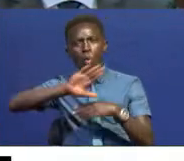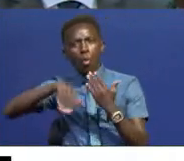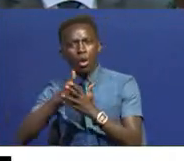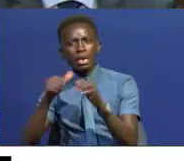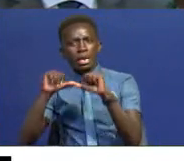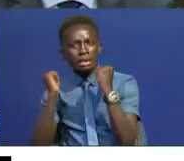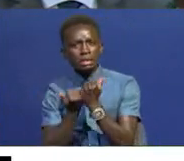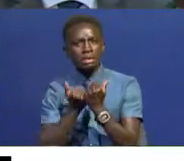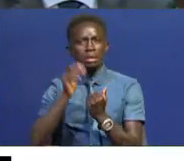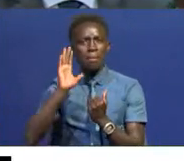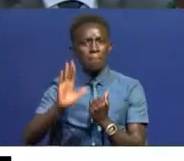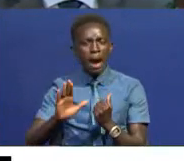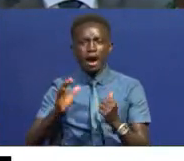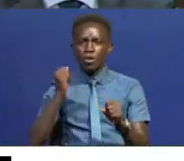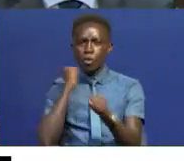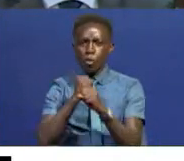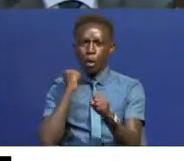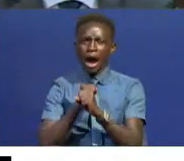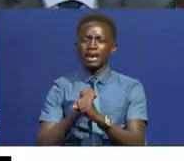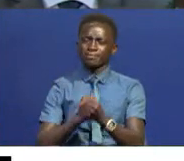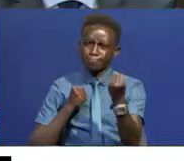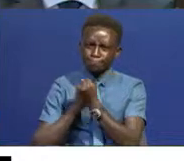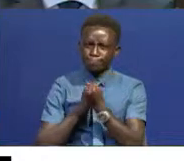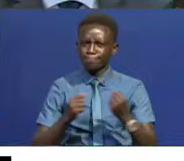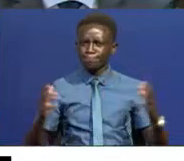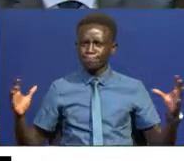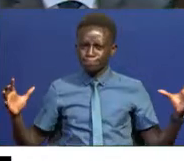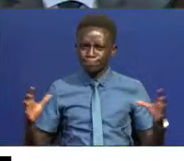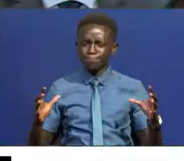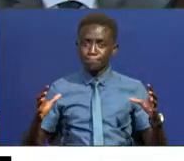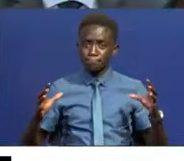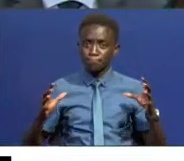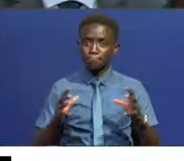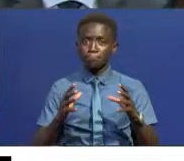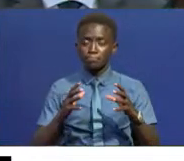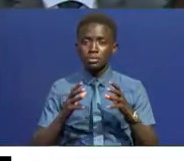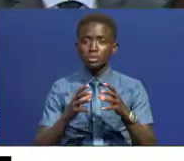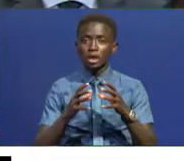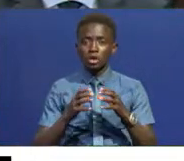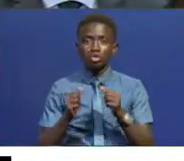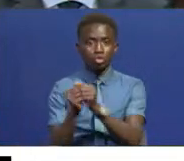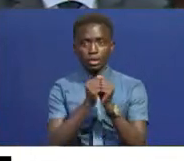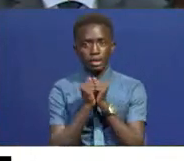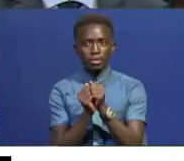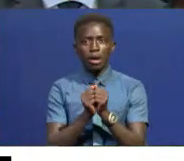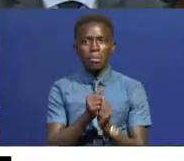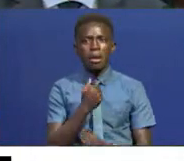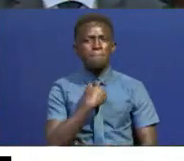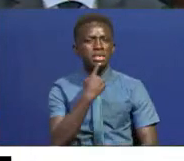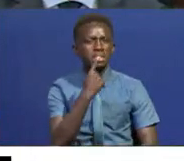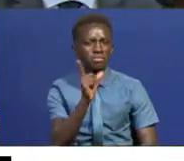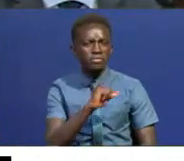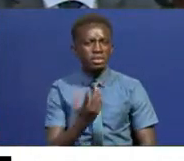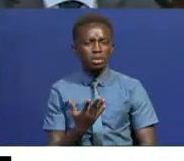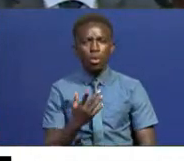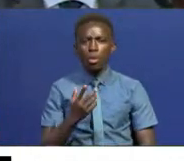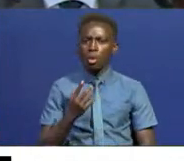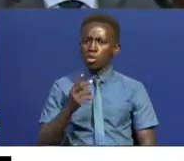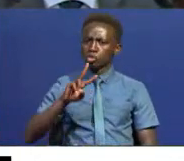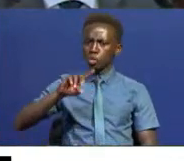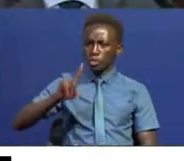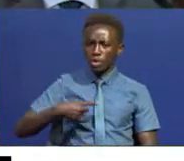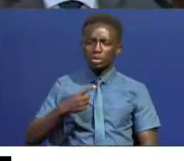weight. And as I have said, already the